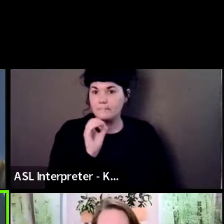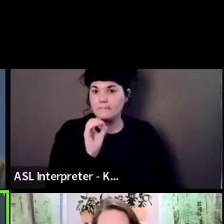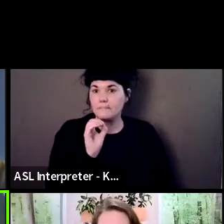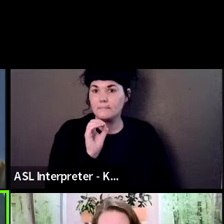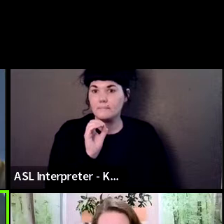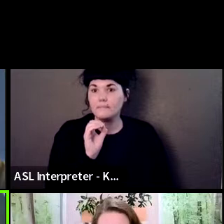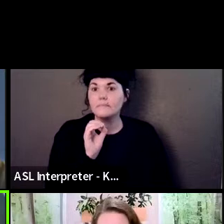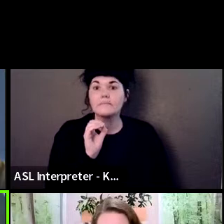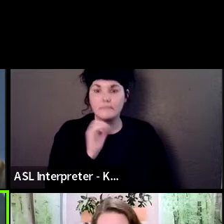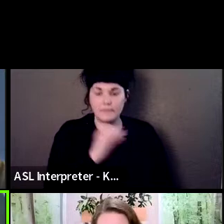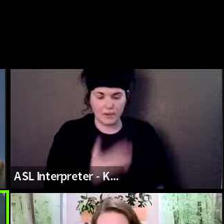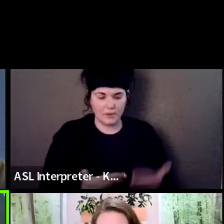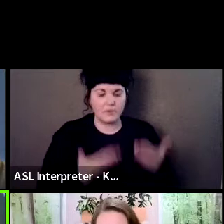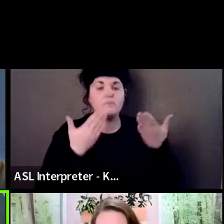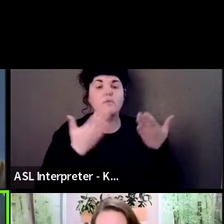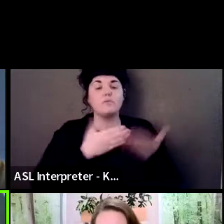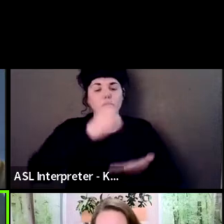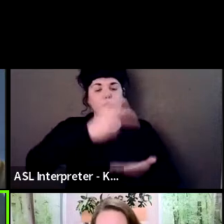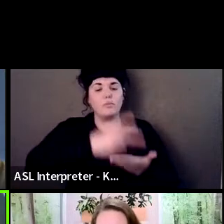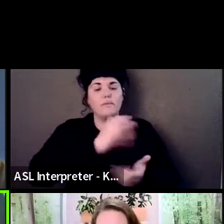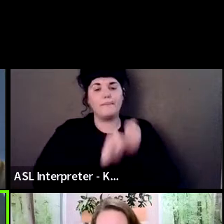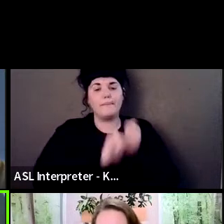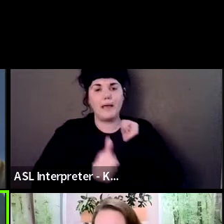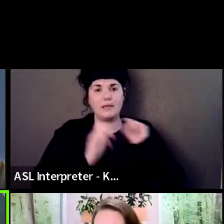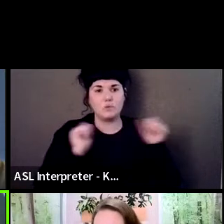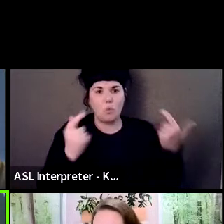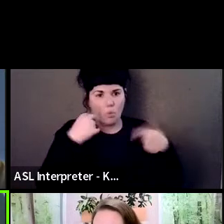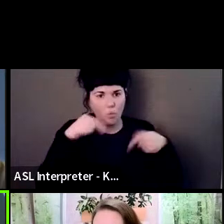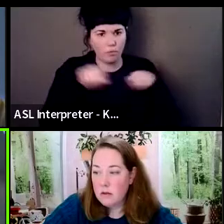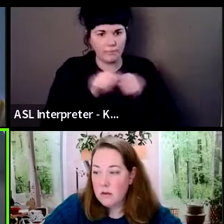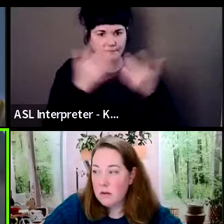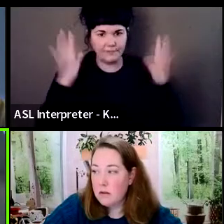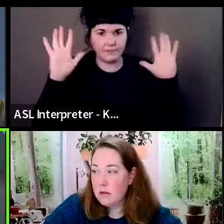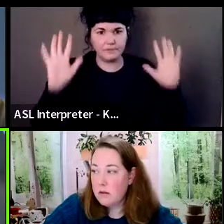Ayes have it. Motion is adopted unanimously.